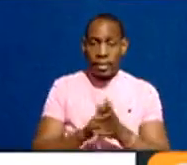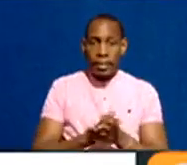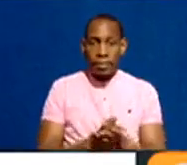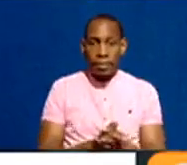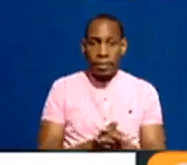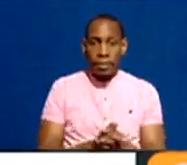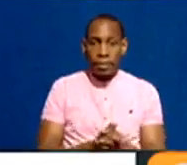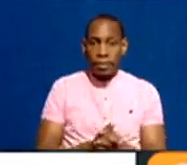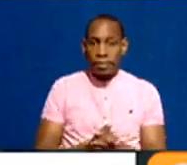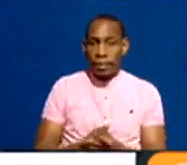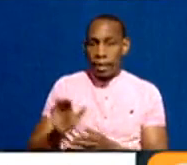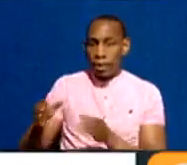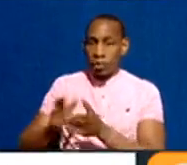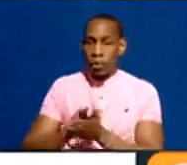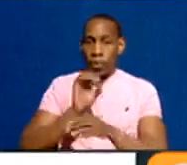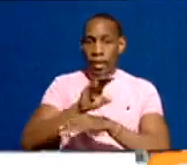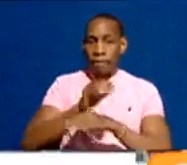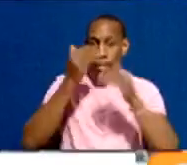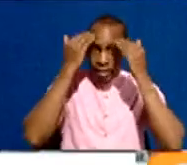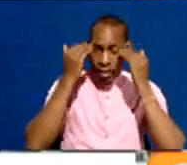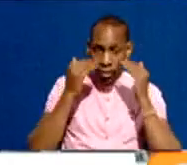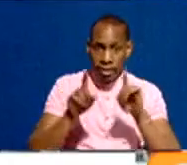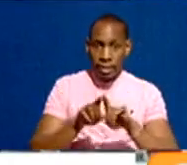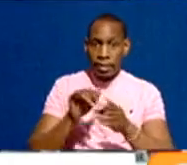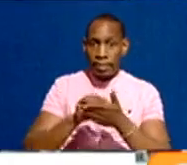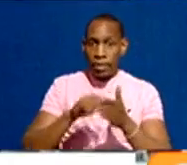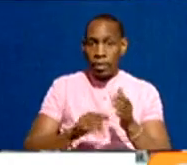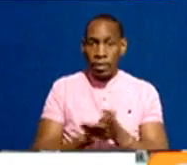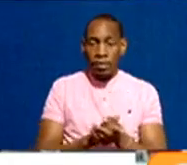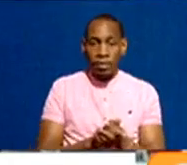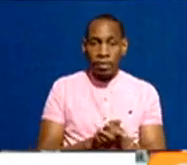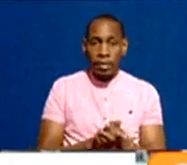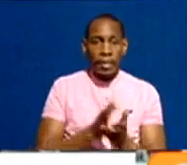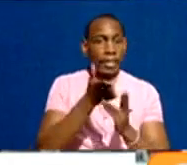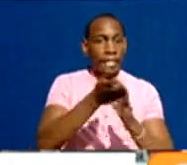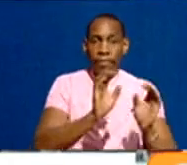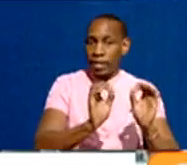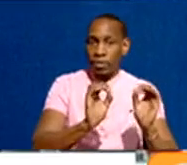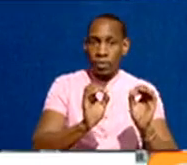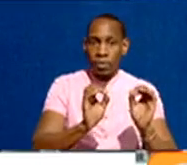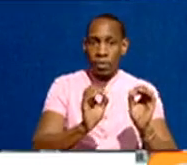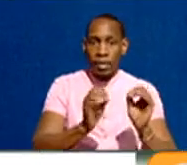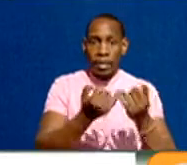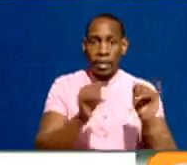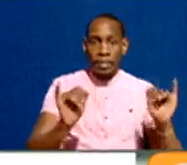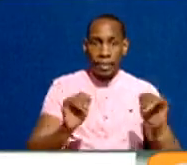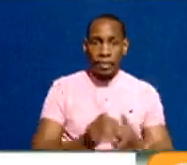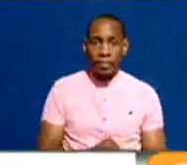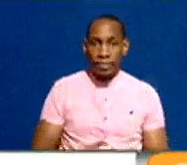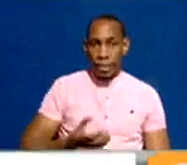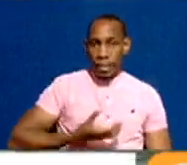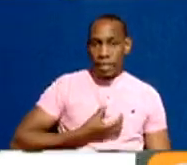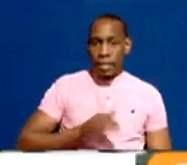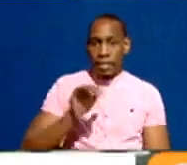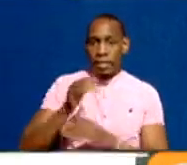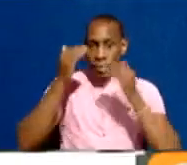NSC who will give advice to the judiciary. And that is not an interference with the independence. The council has